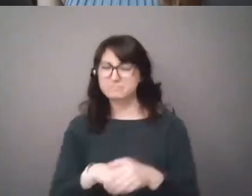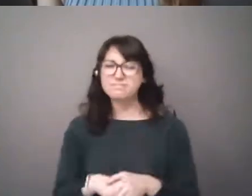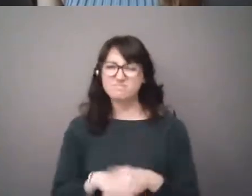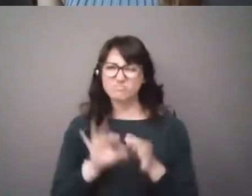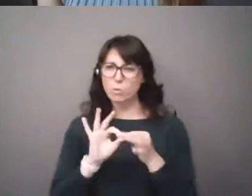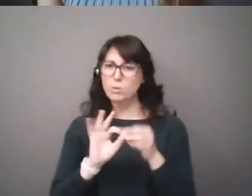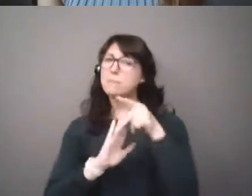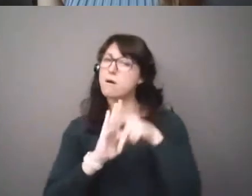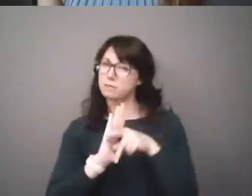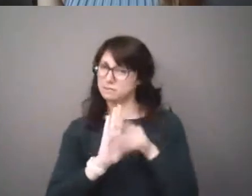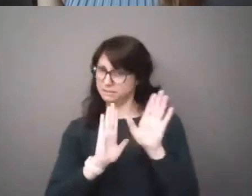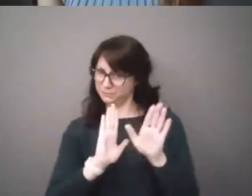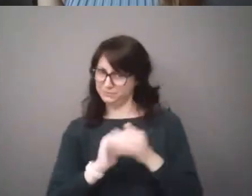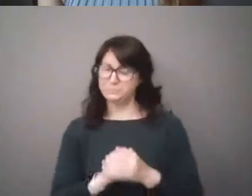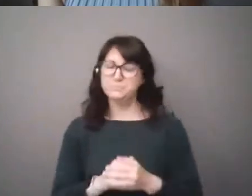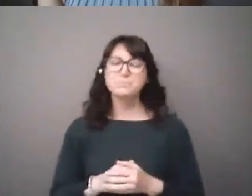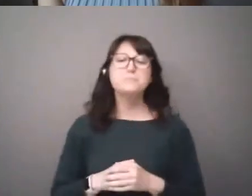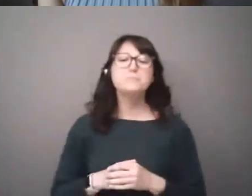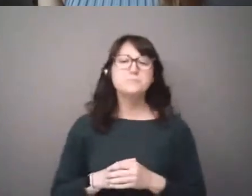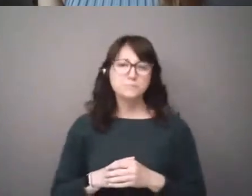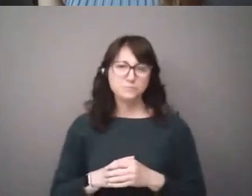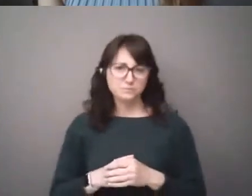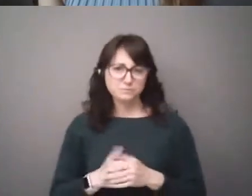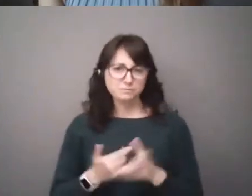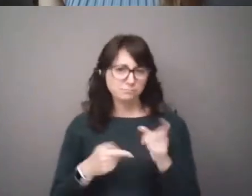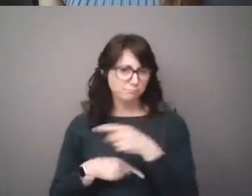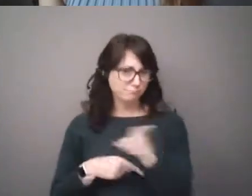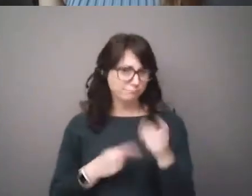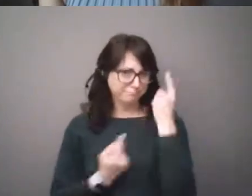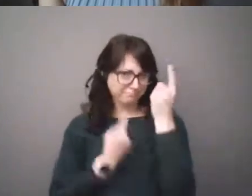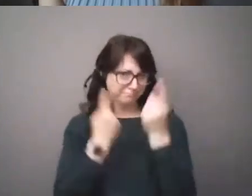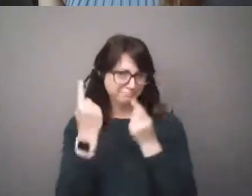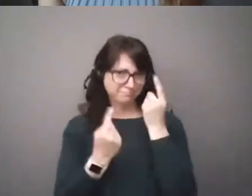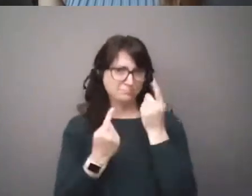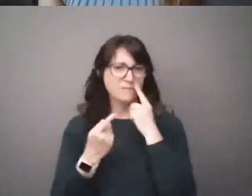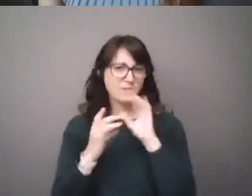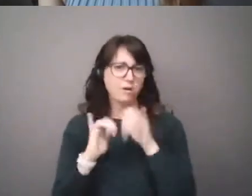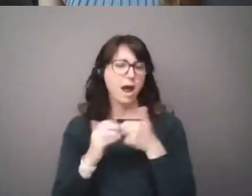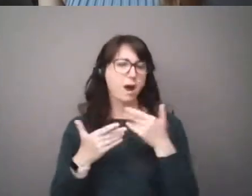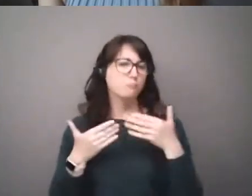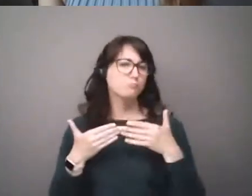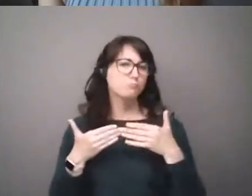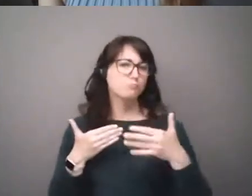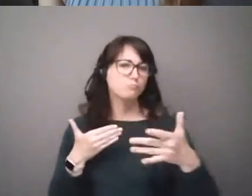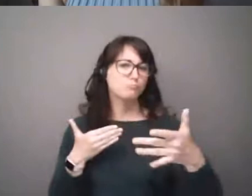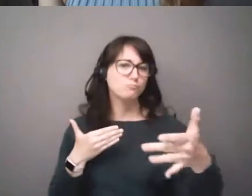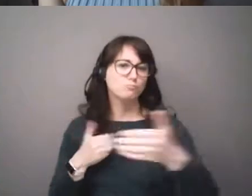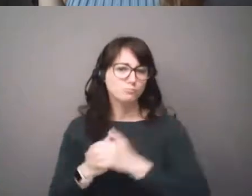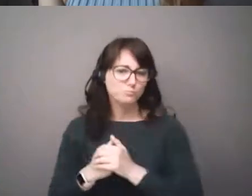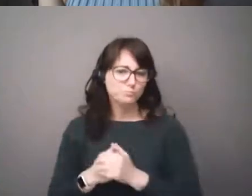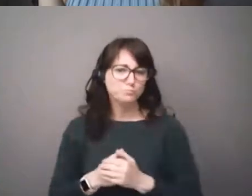policy perspective that I want people to think about as we sort of ponder today.